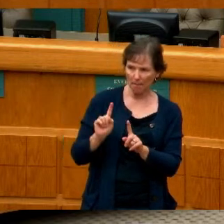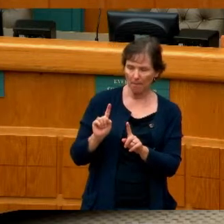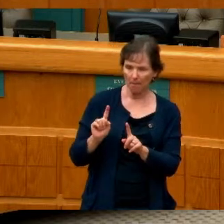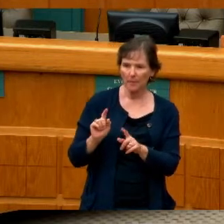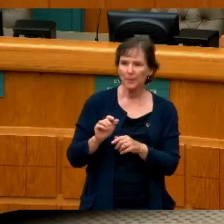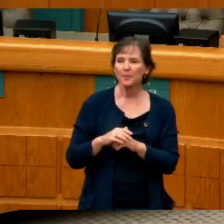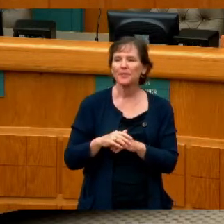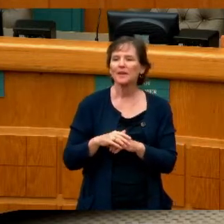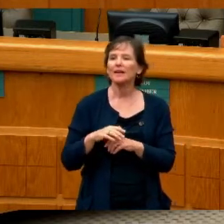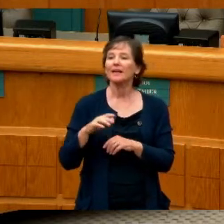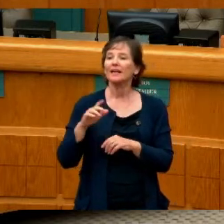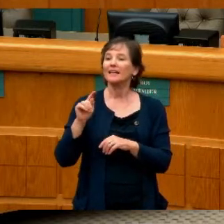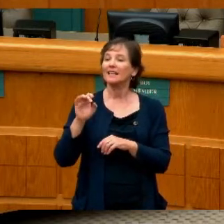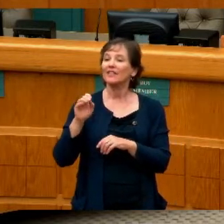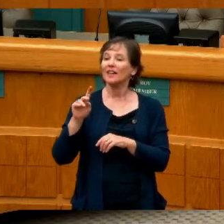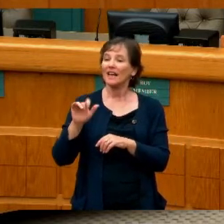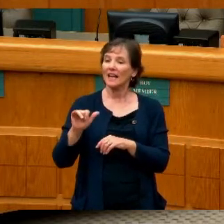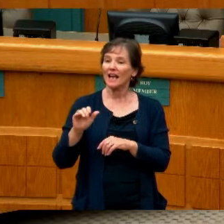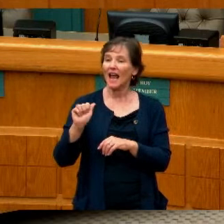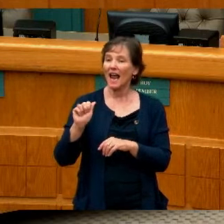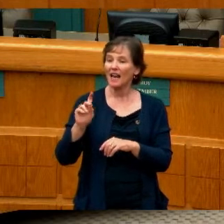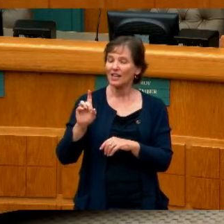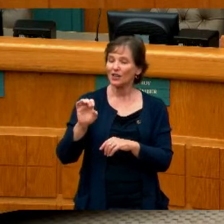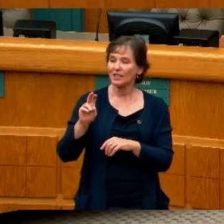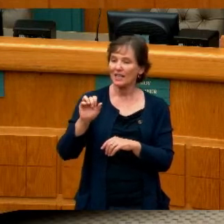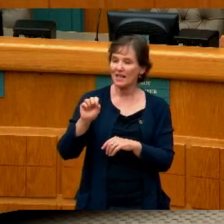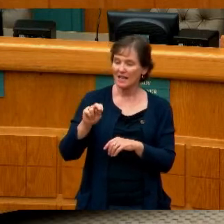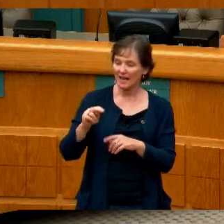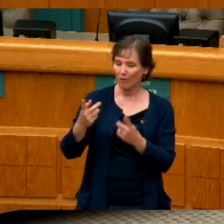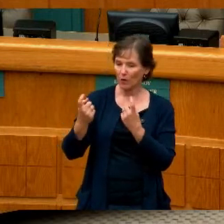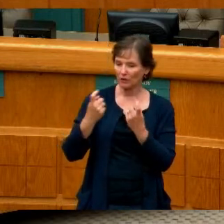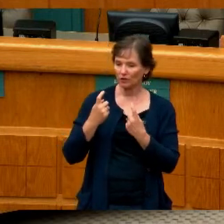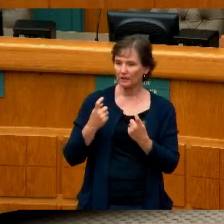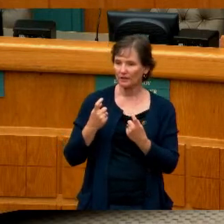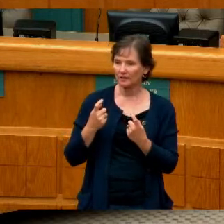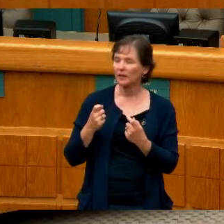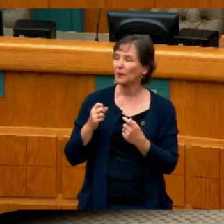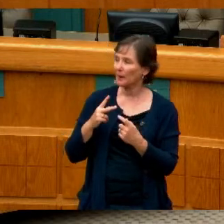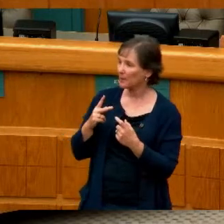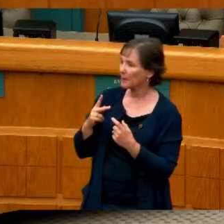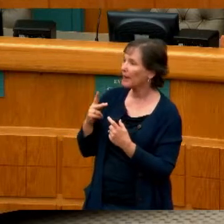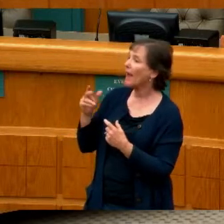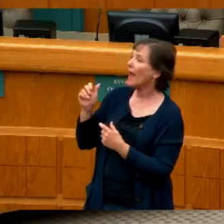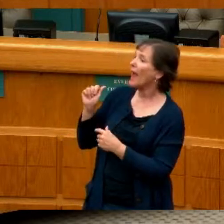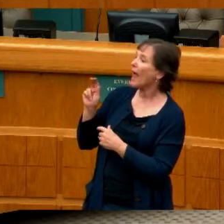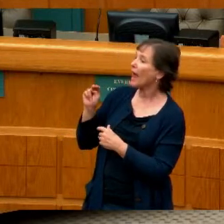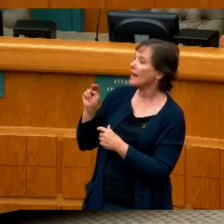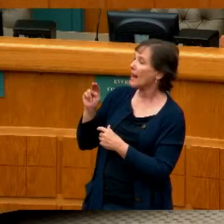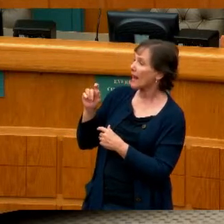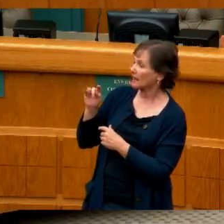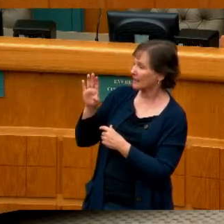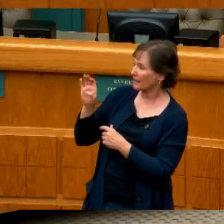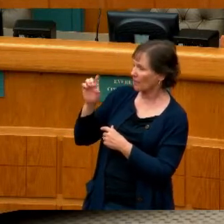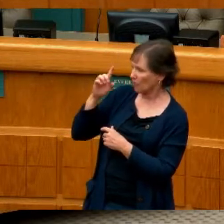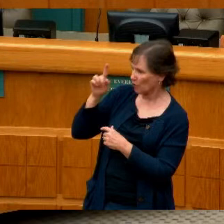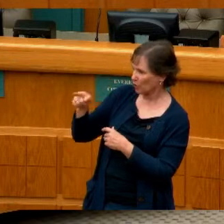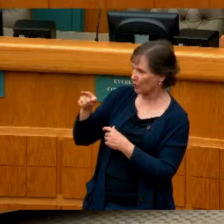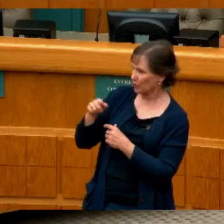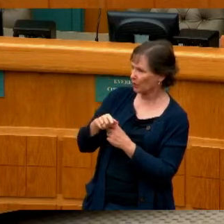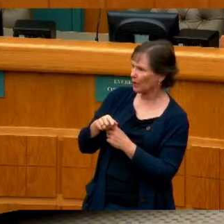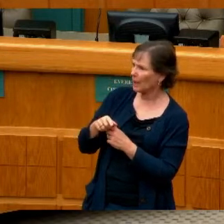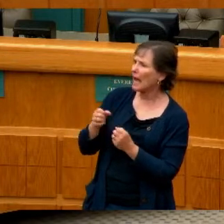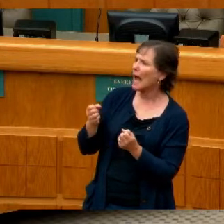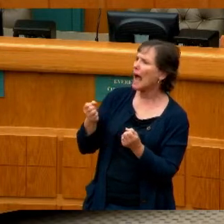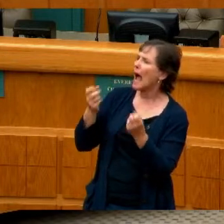for Director Rodriguez, so I want to invite her down to the podium, and then we can start with some questions from Ms.